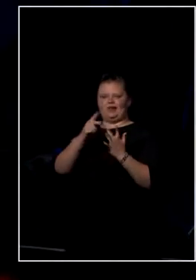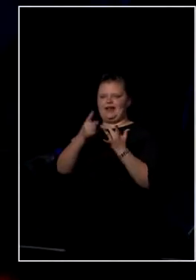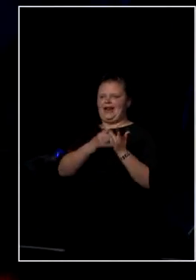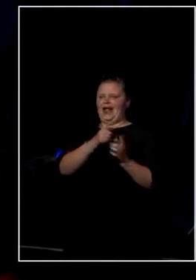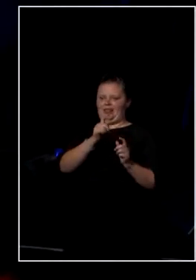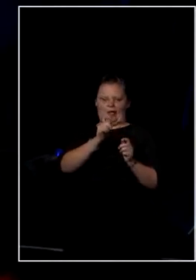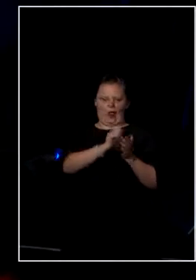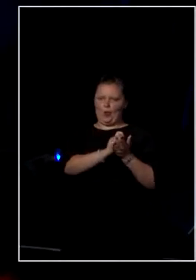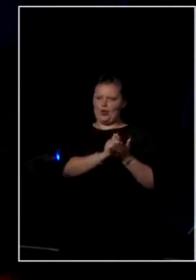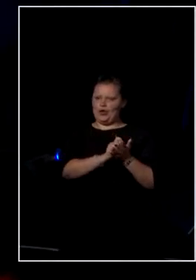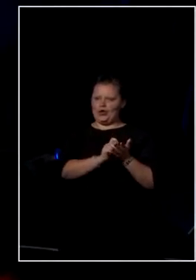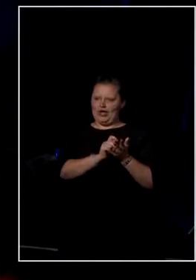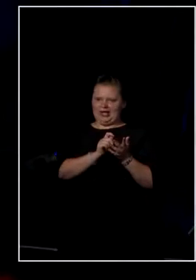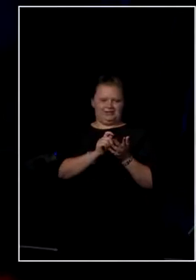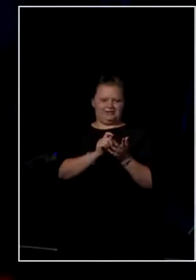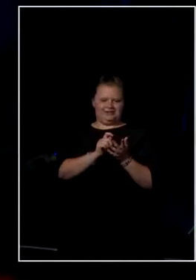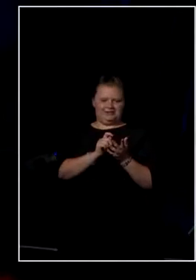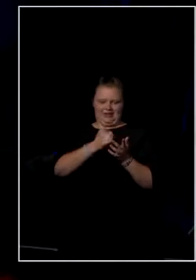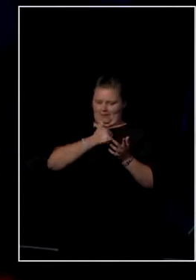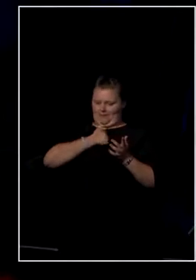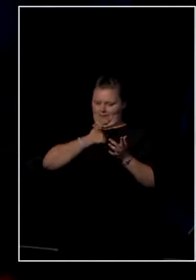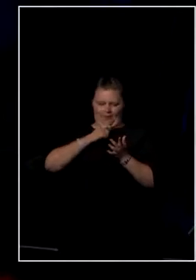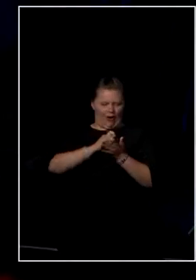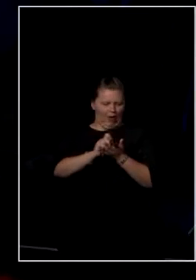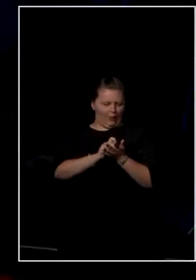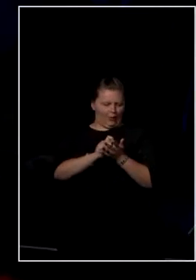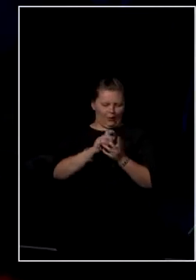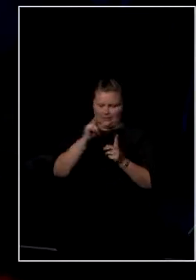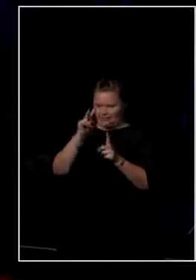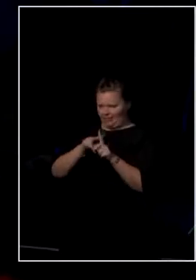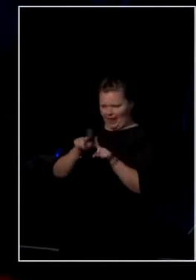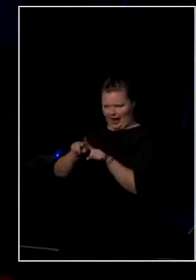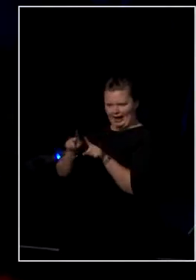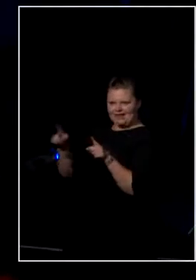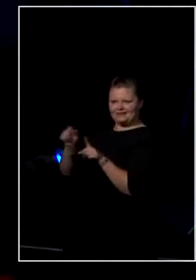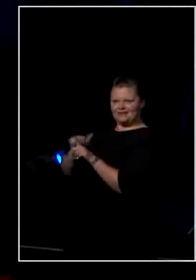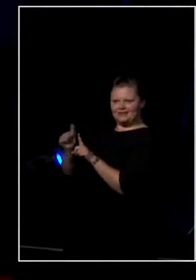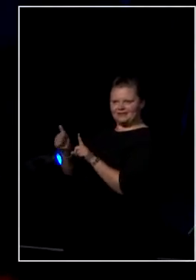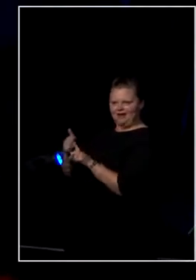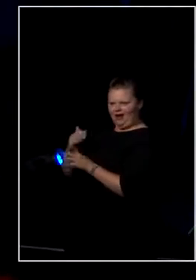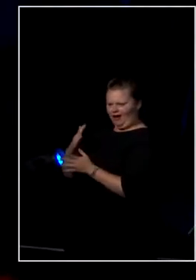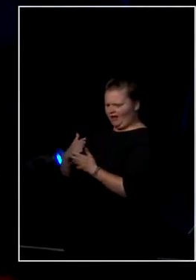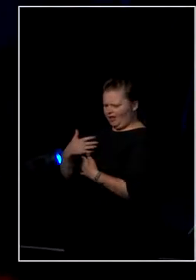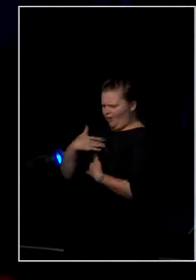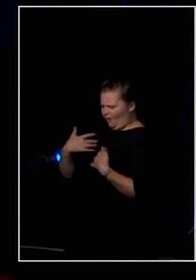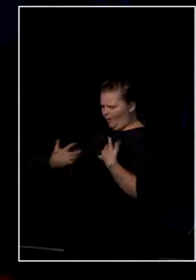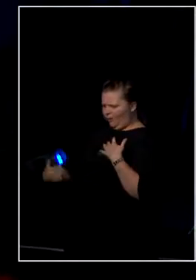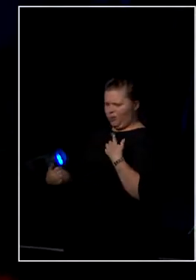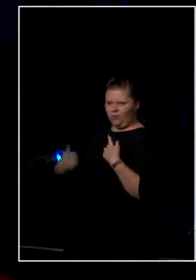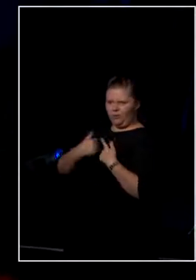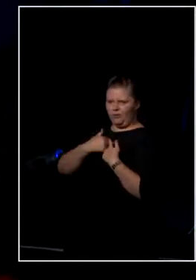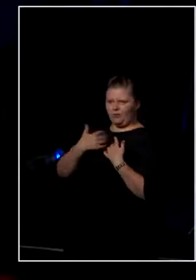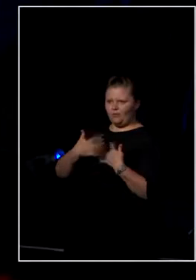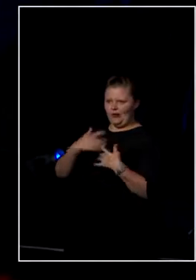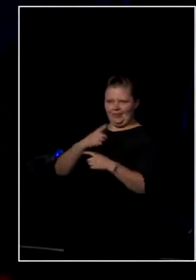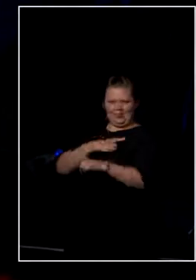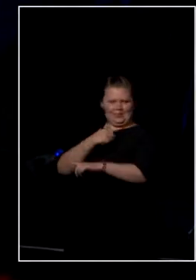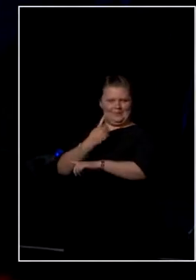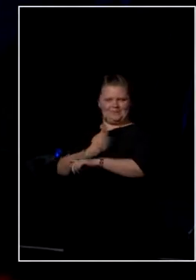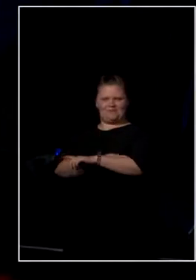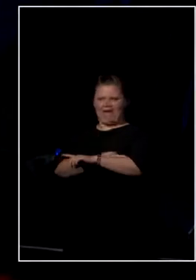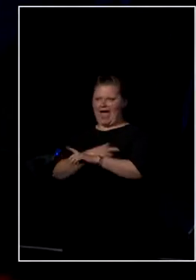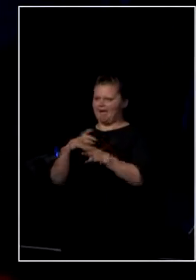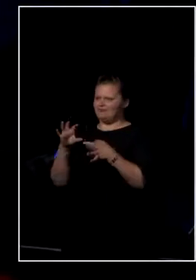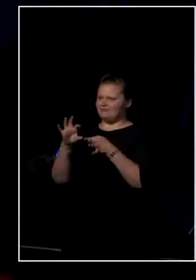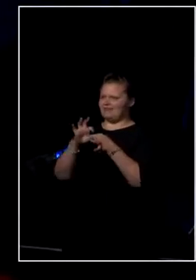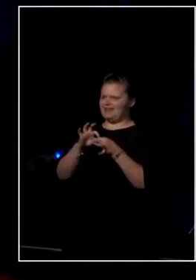different thing. And I think what you were saying, Jess, really resonated with me around that, the power of that connection. Did you say that too, Astrid?